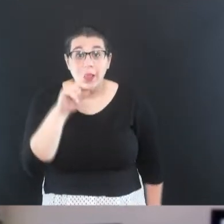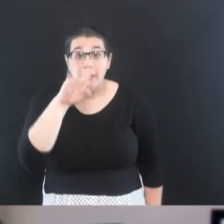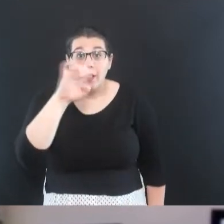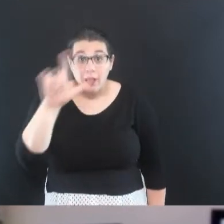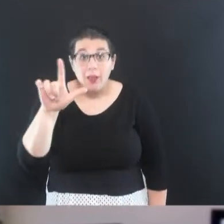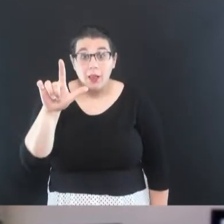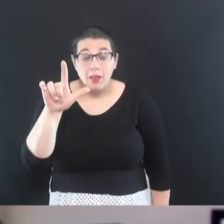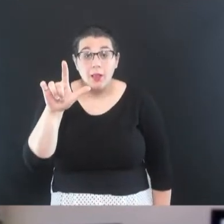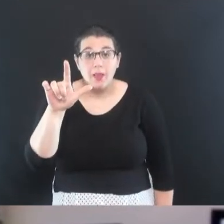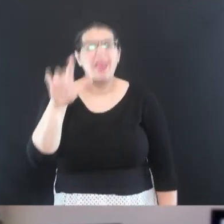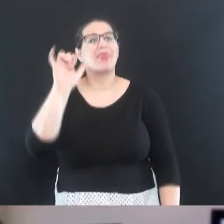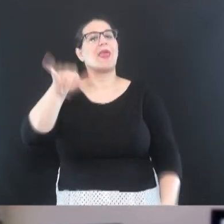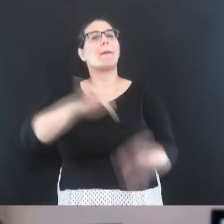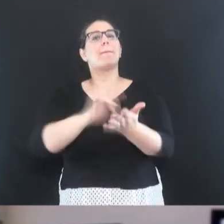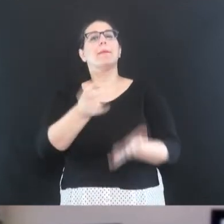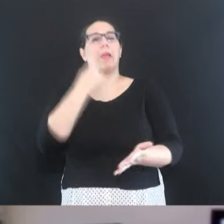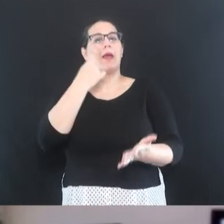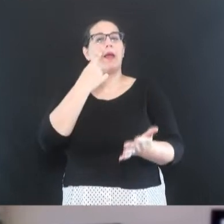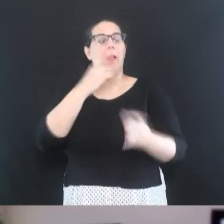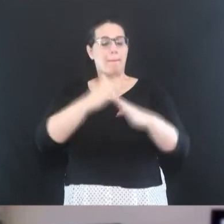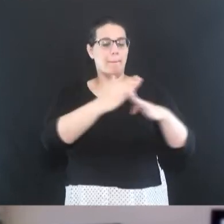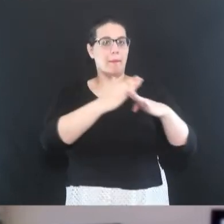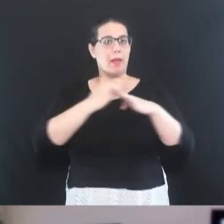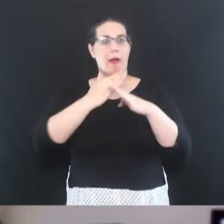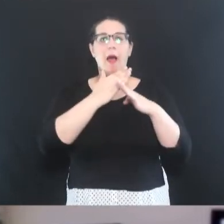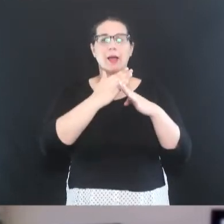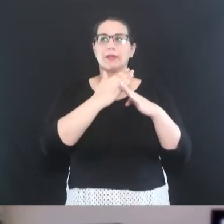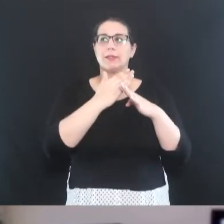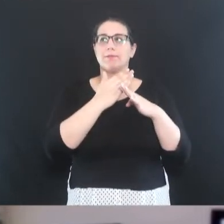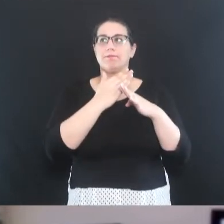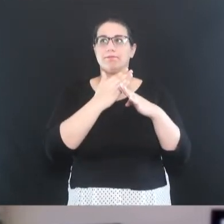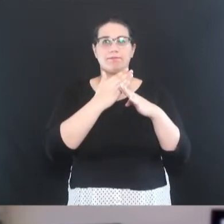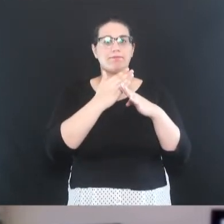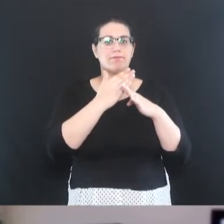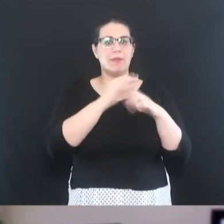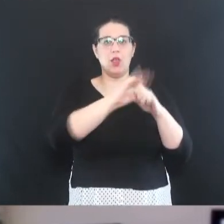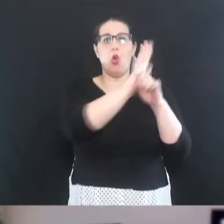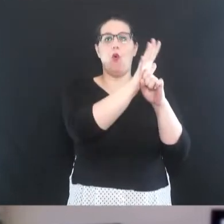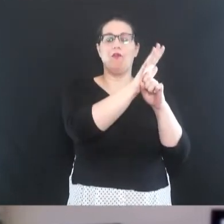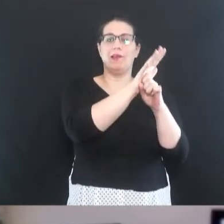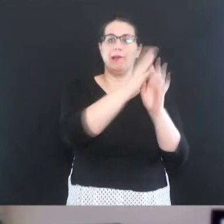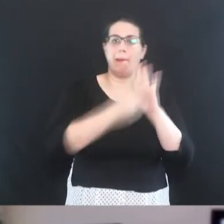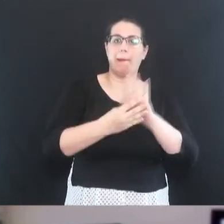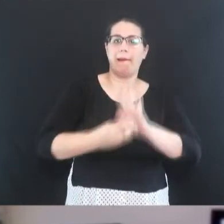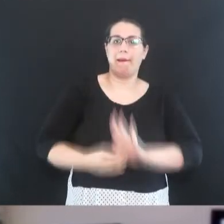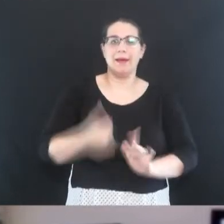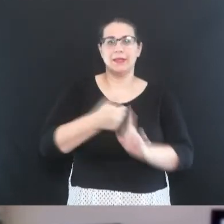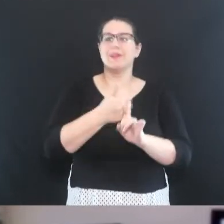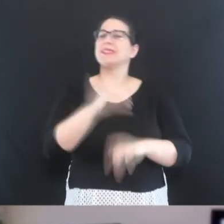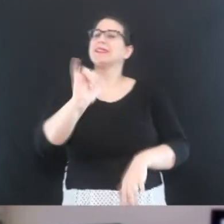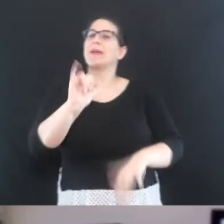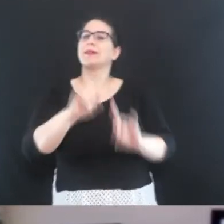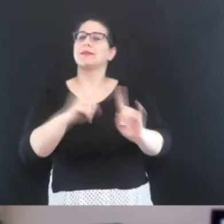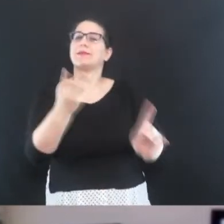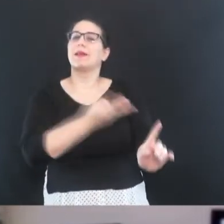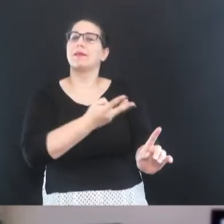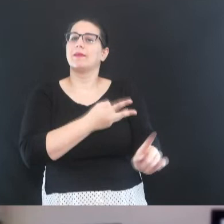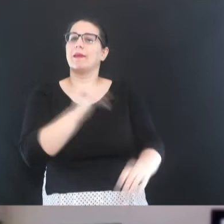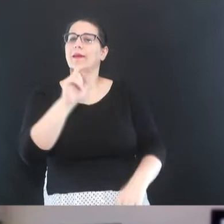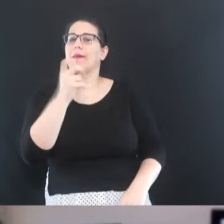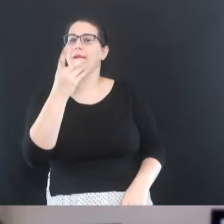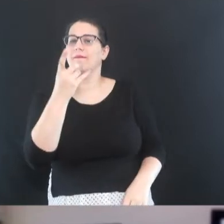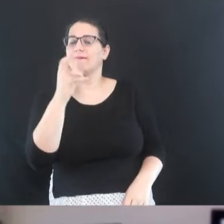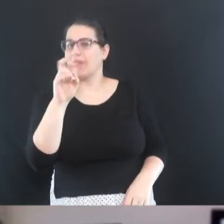of the virus to replicate, kind of like the remdesivir, the antiviral agent. But it works